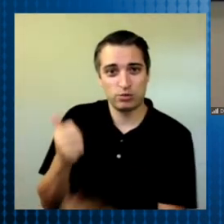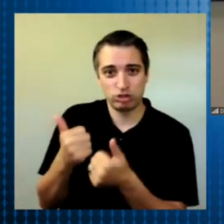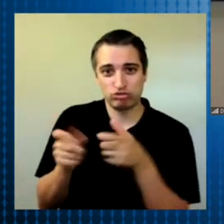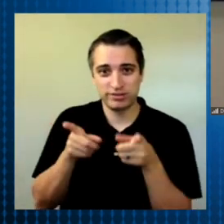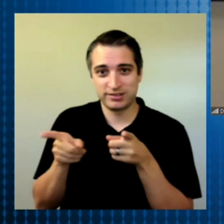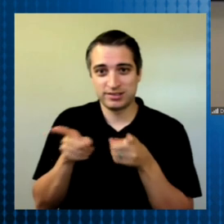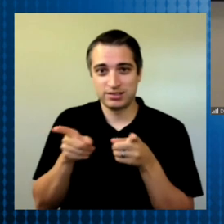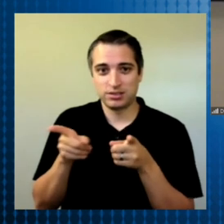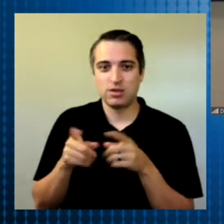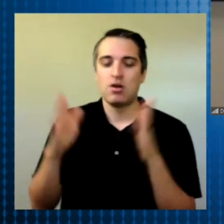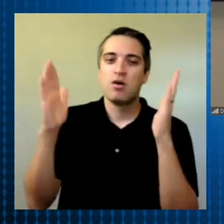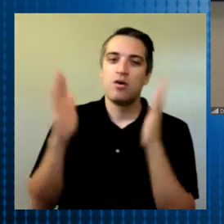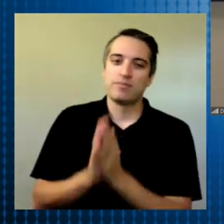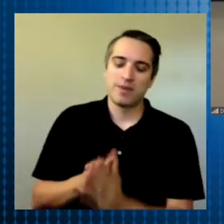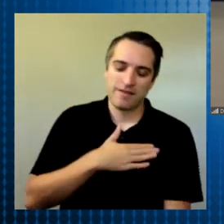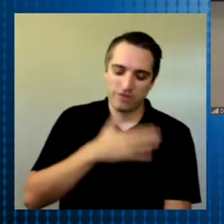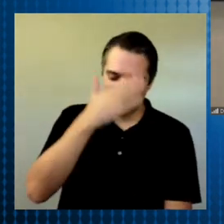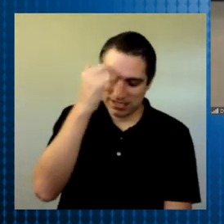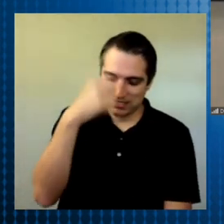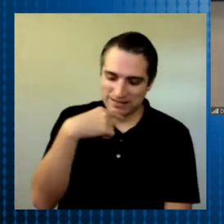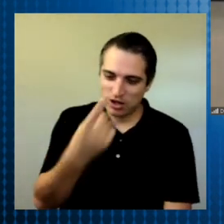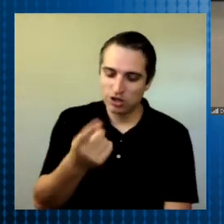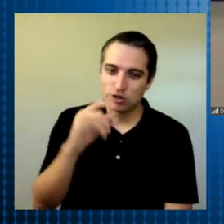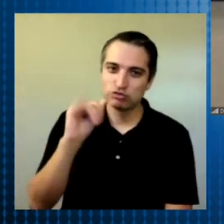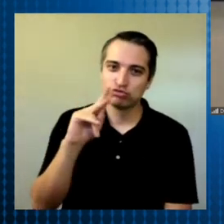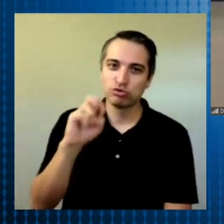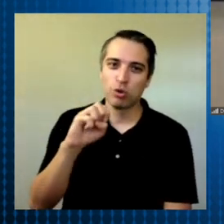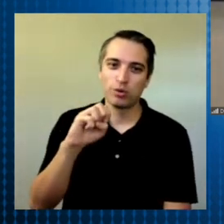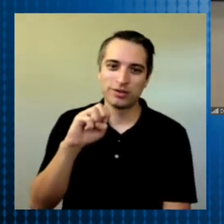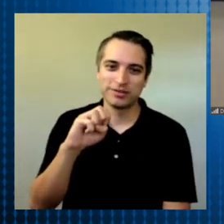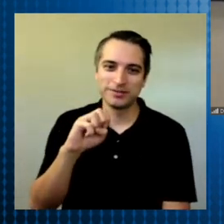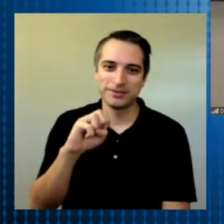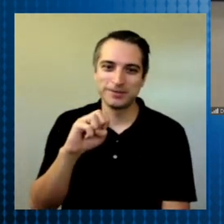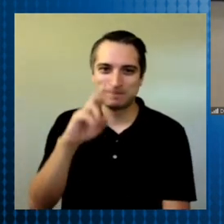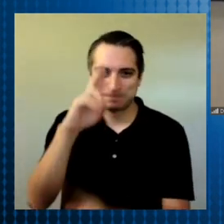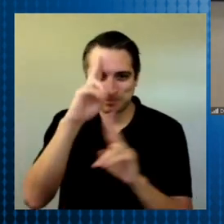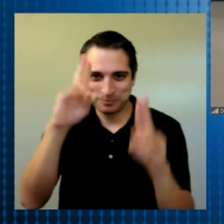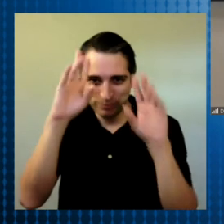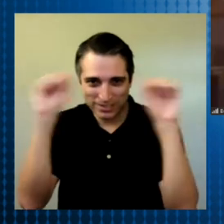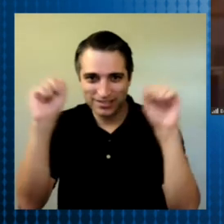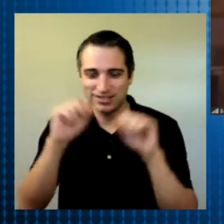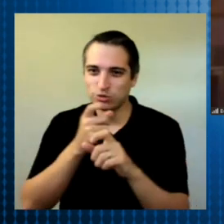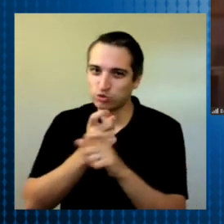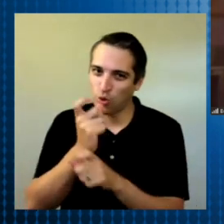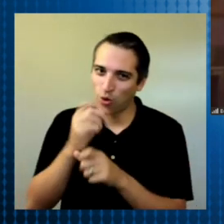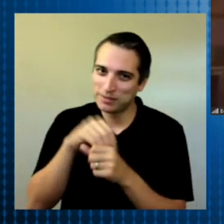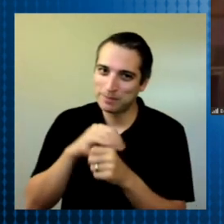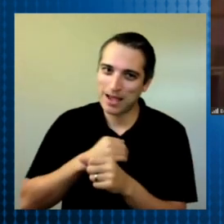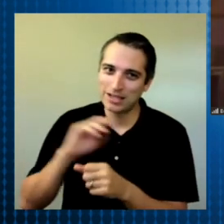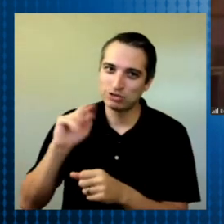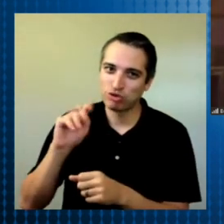I forgot to tell you this joke in my notes, Madam President, but I got to tell this. It might take me 1 minute. That was good.